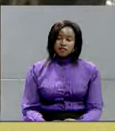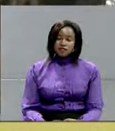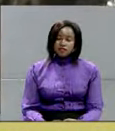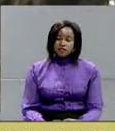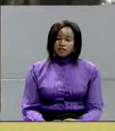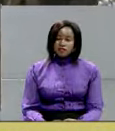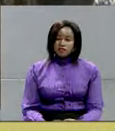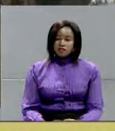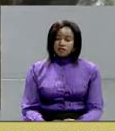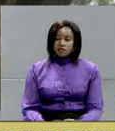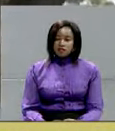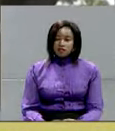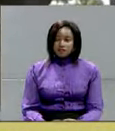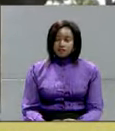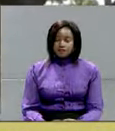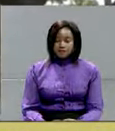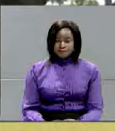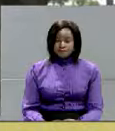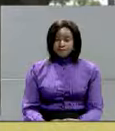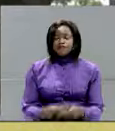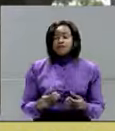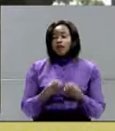Innocent children have been battered,